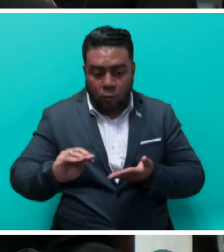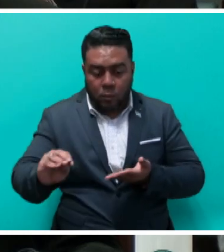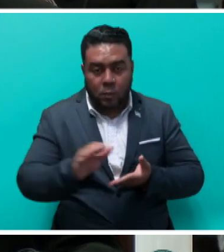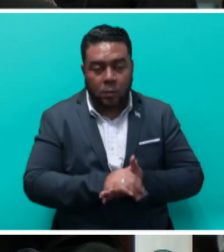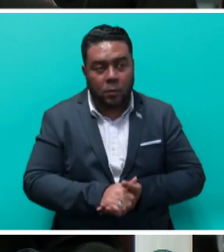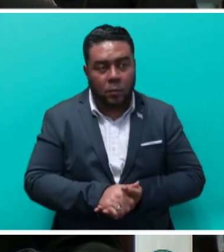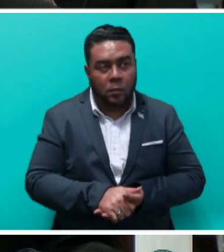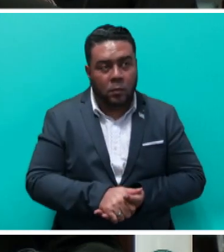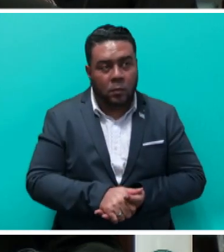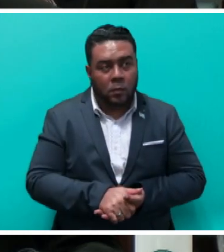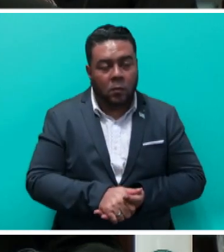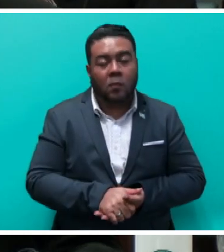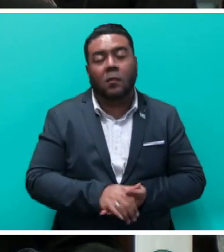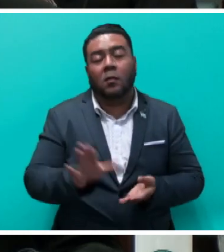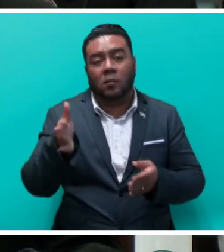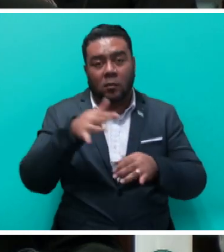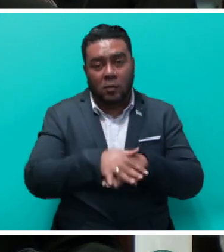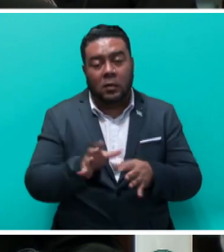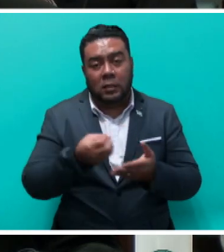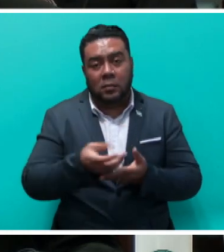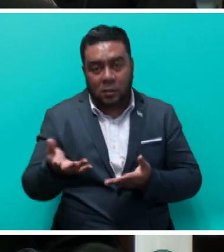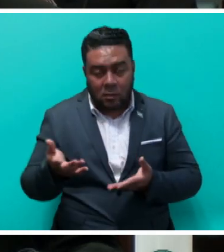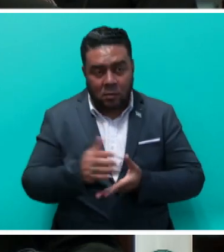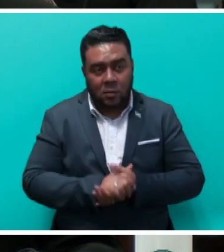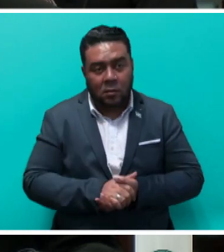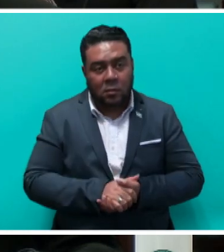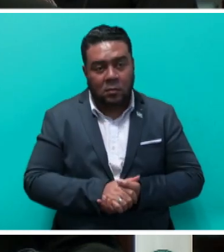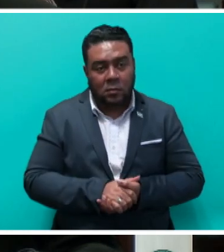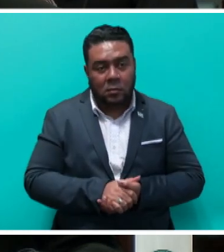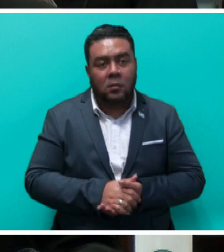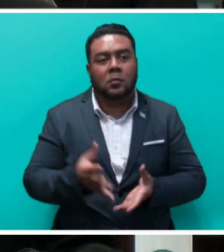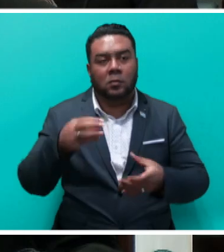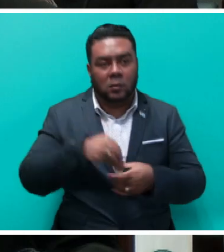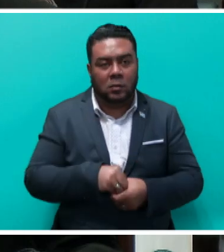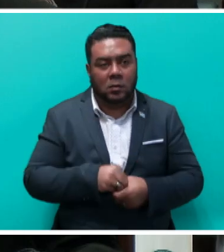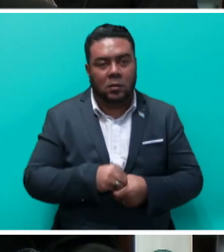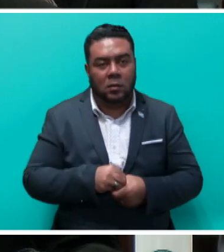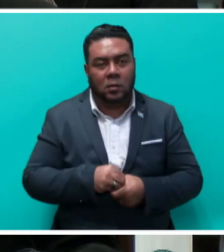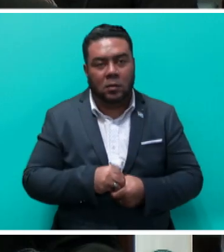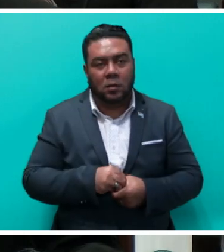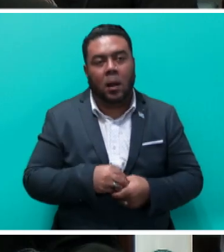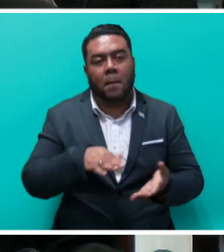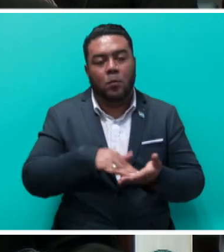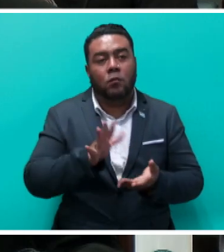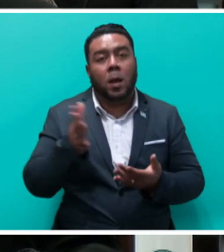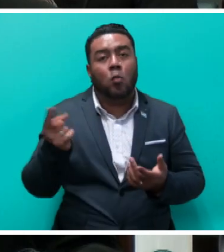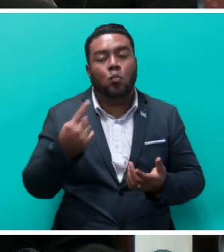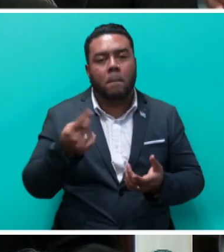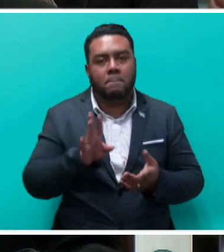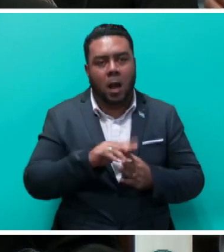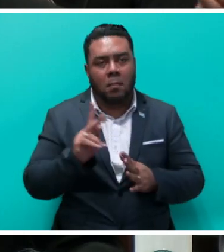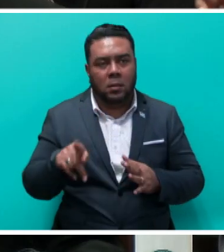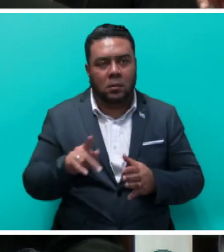budget, the overall expenditure is well within the total appropriation approved by Parliament.